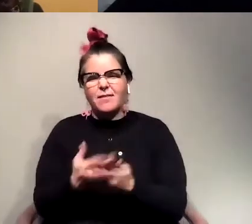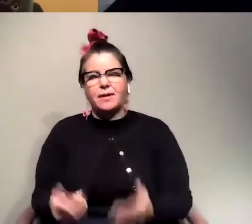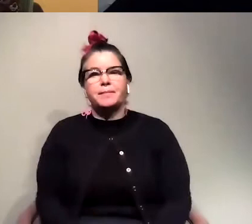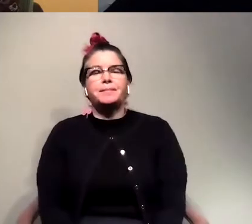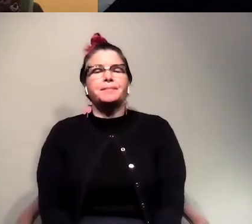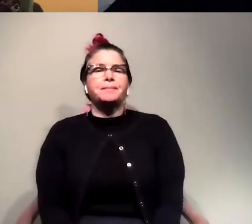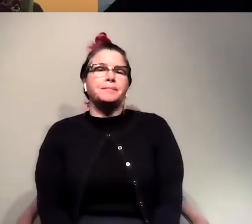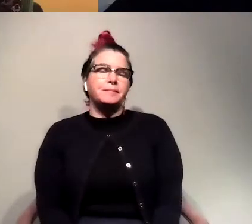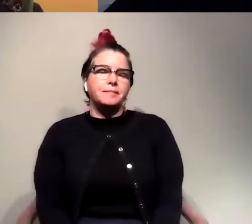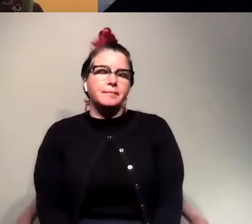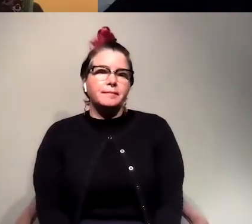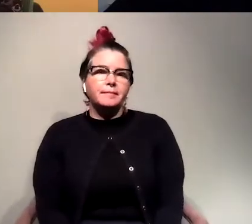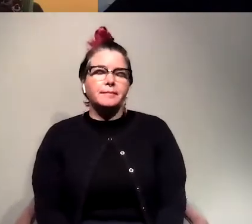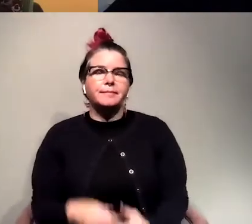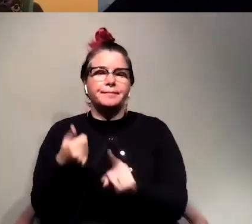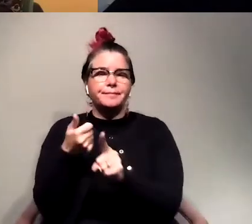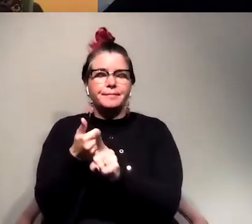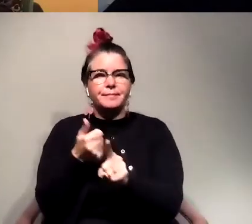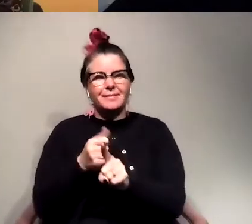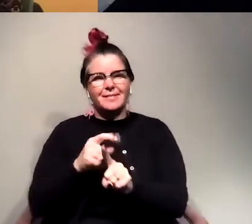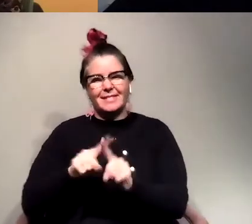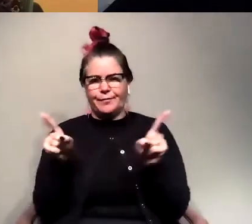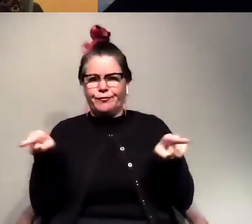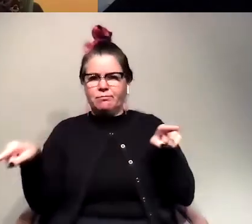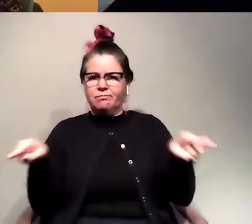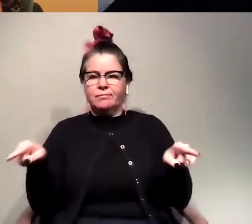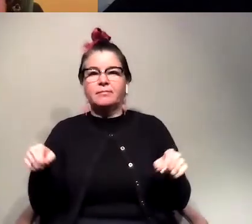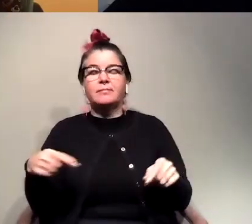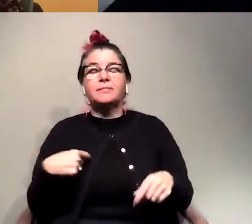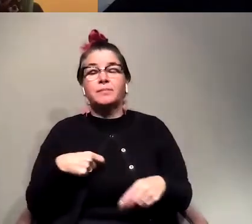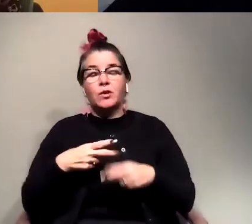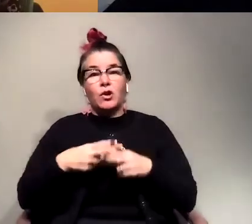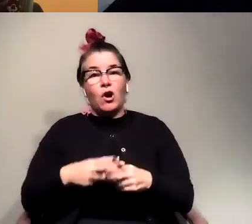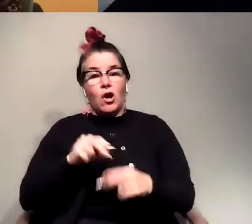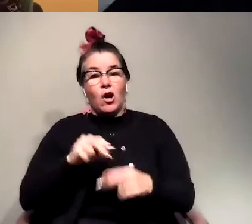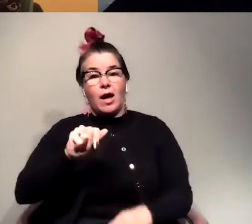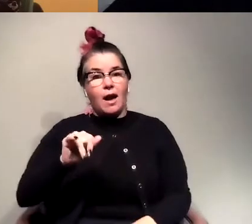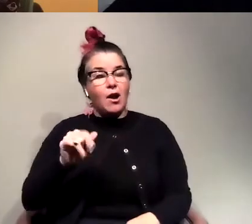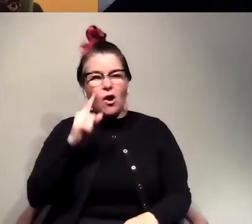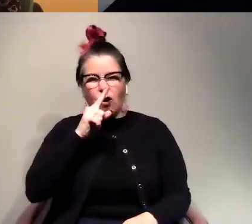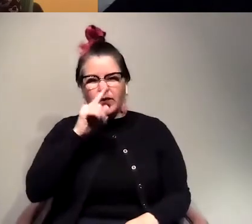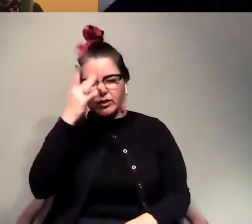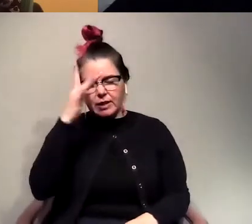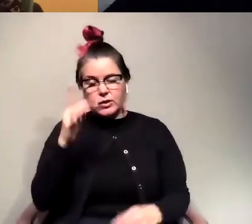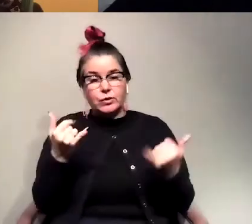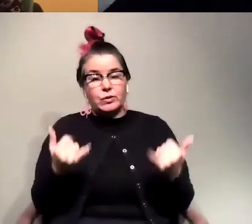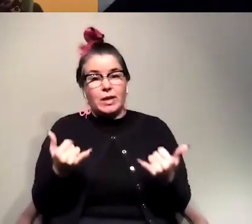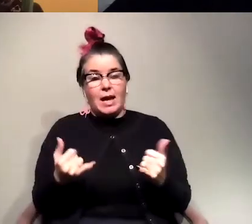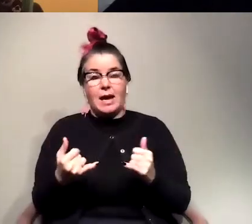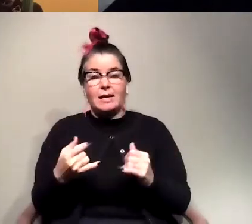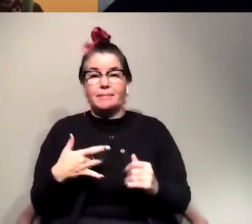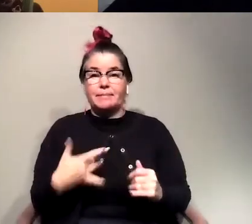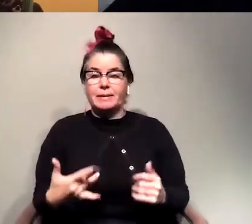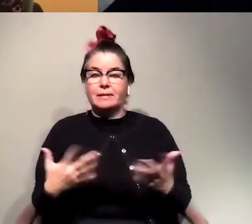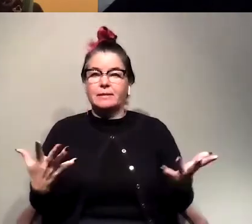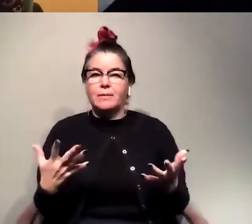And that's a way different thing. And what we are calling artificial intelligence today mostly is a